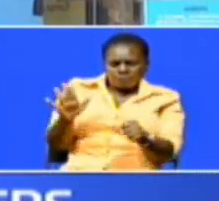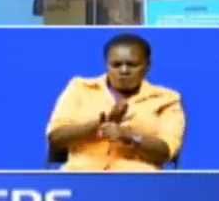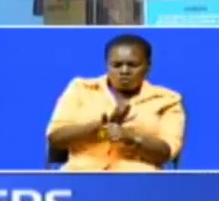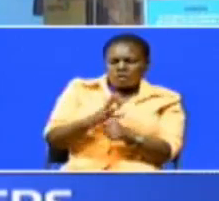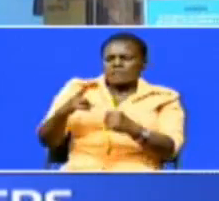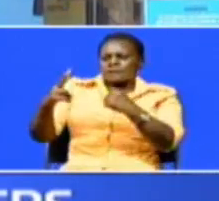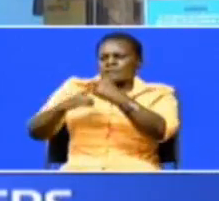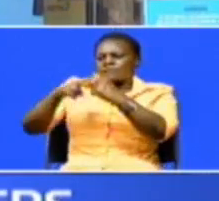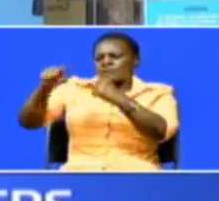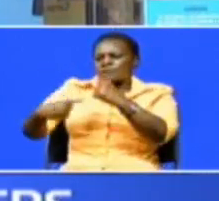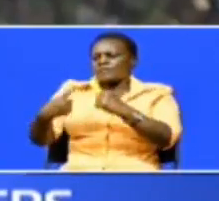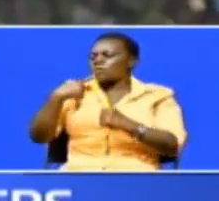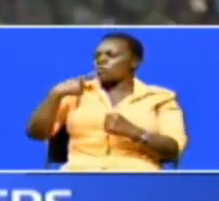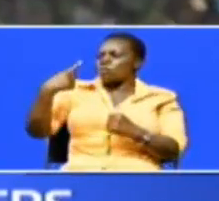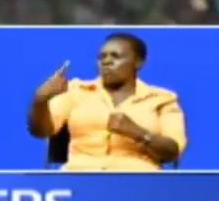to